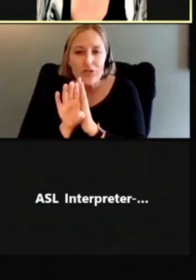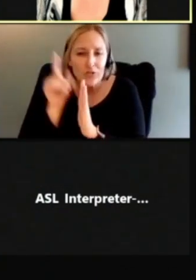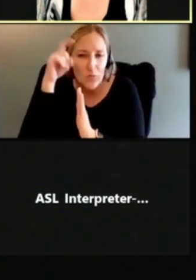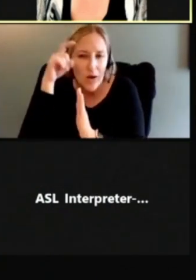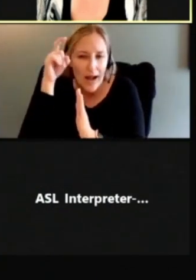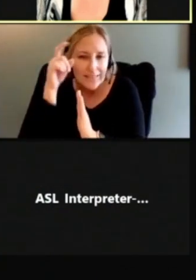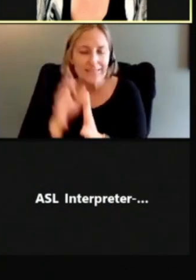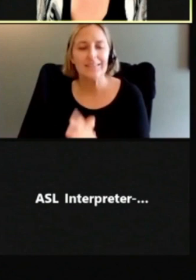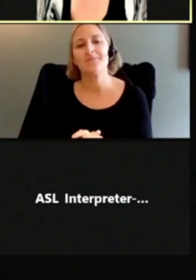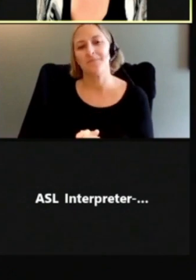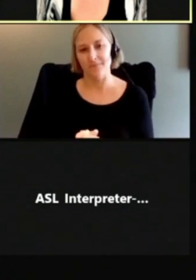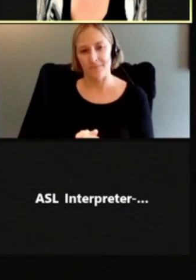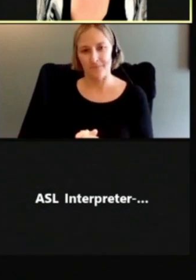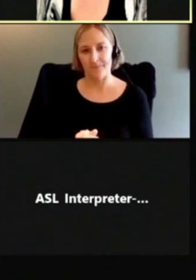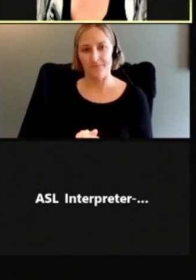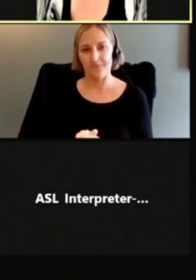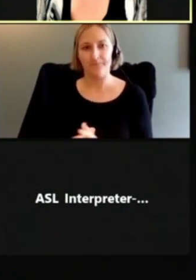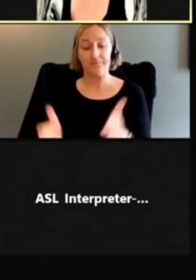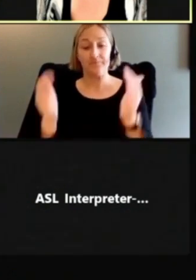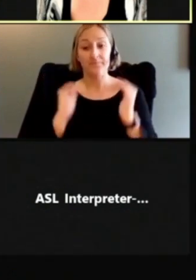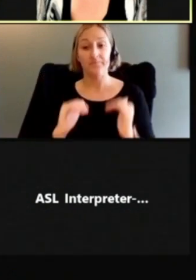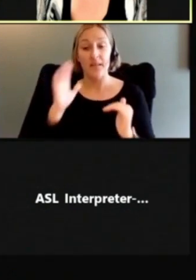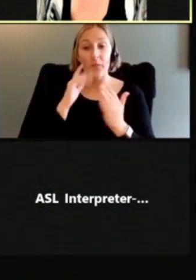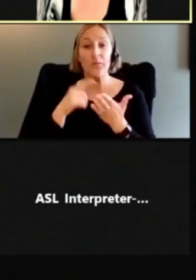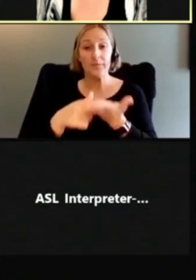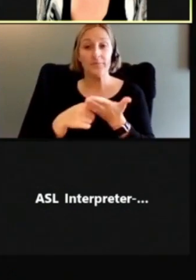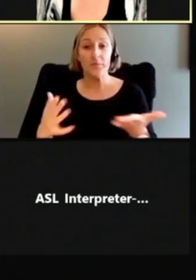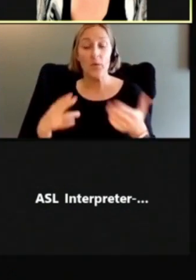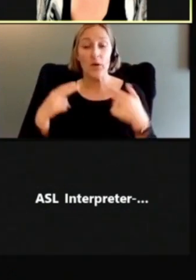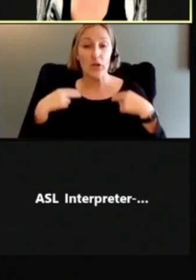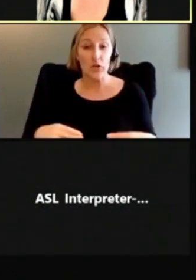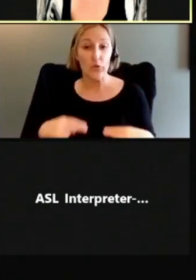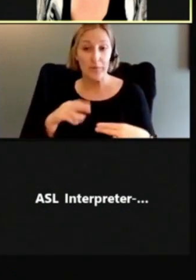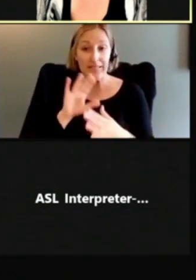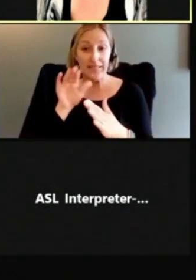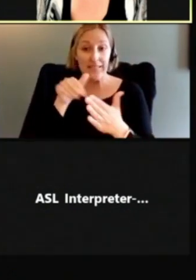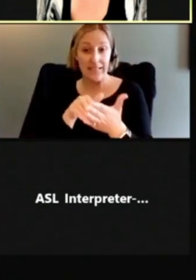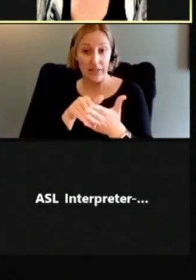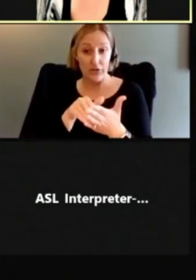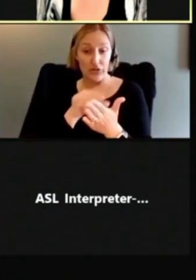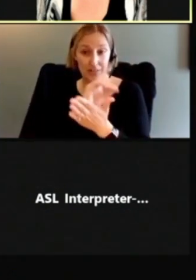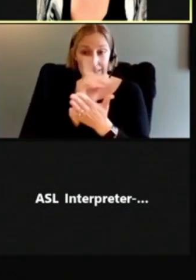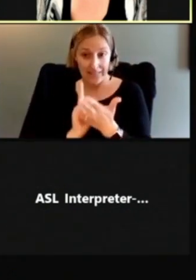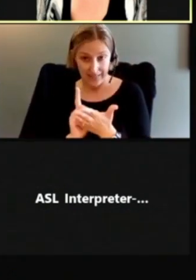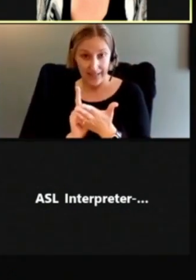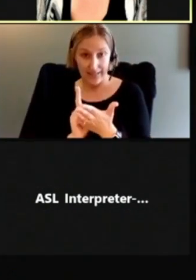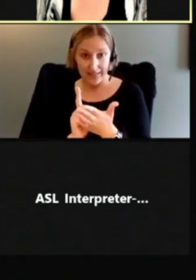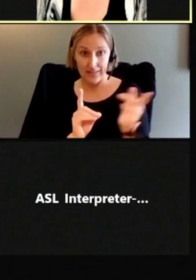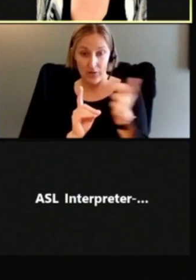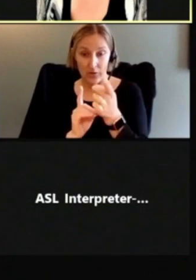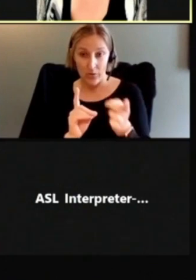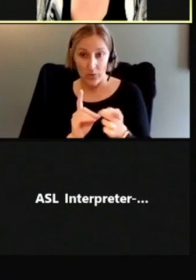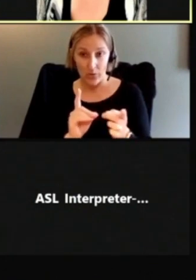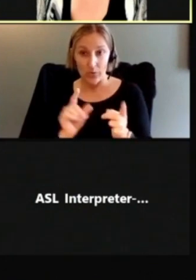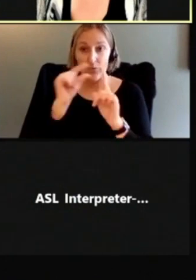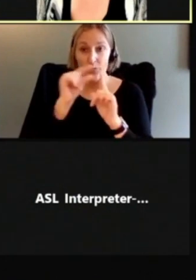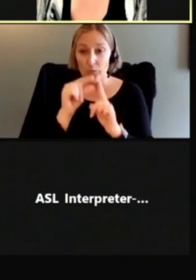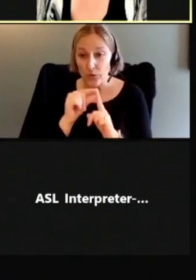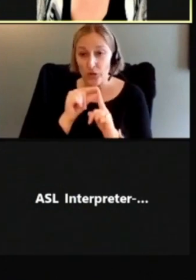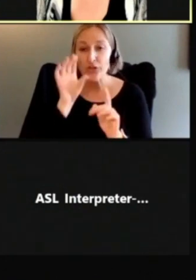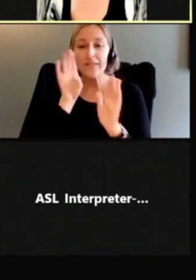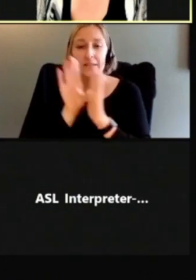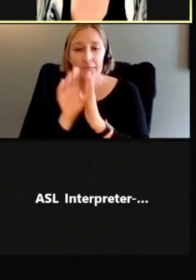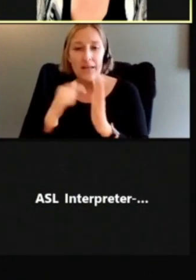So the next thing I want to talk about is human-centered design. And the words and images I just mentioned, those